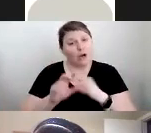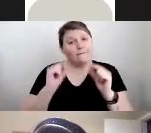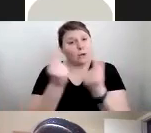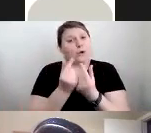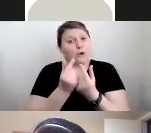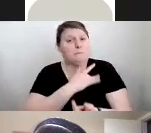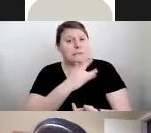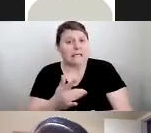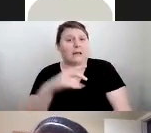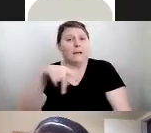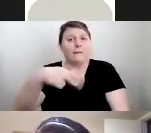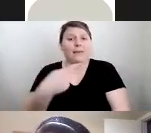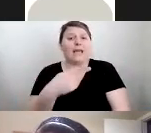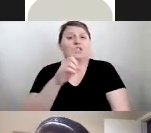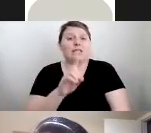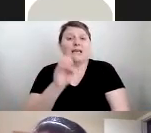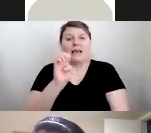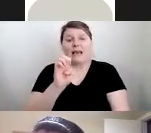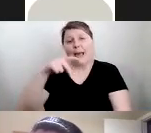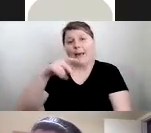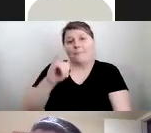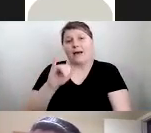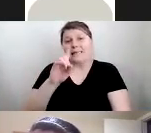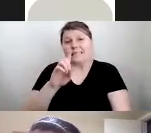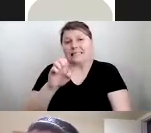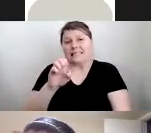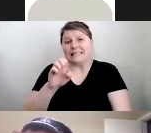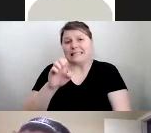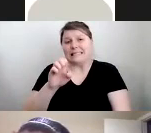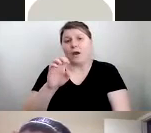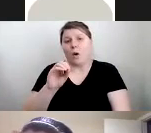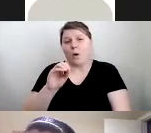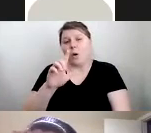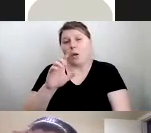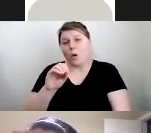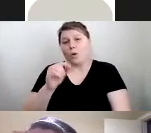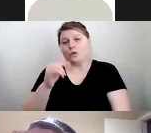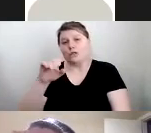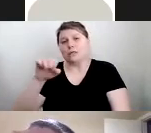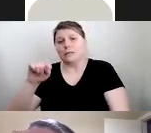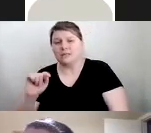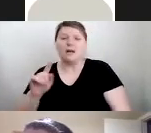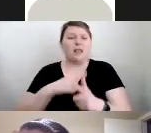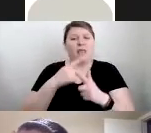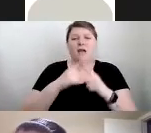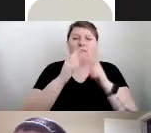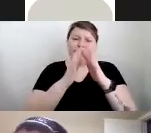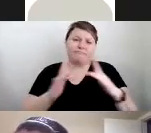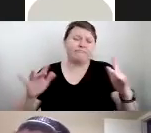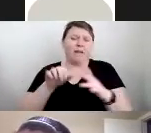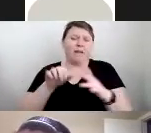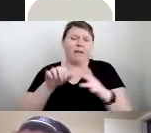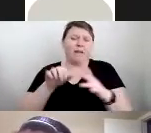usually PhD epidemiologists, maybe a quarter of the class, and then just a hodgepodge of every other discipline that you could think